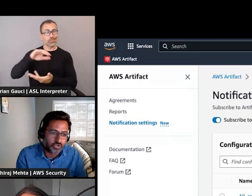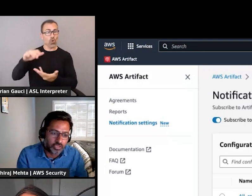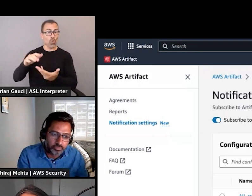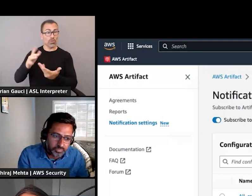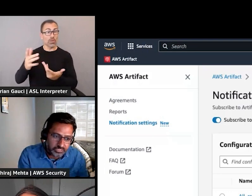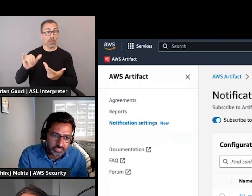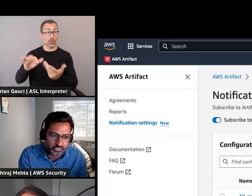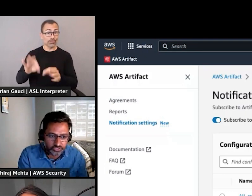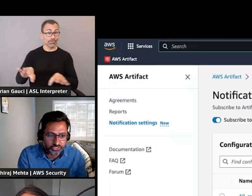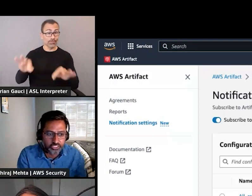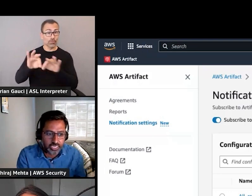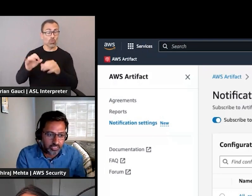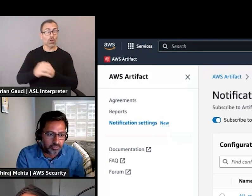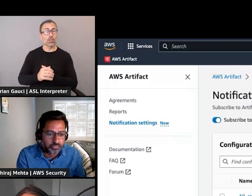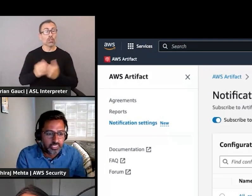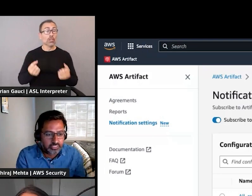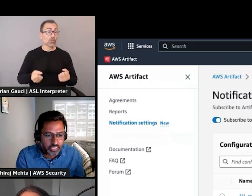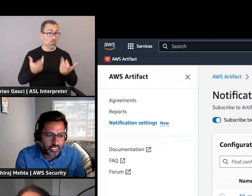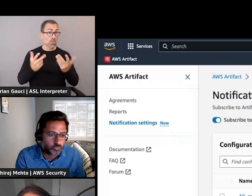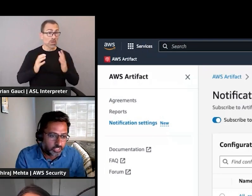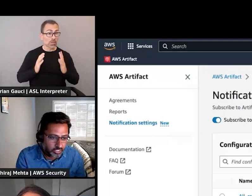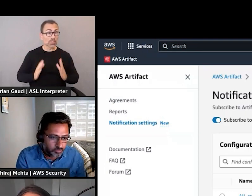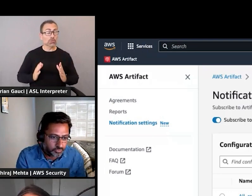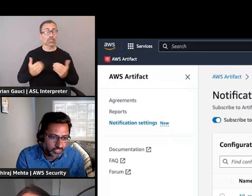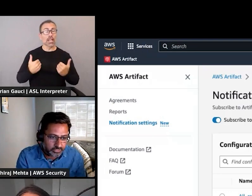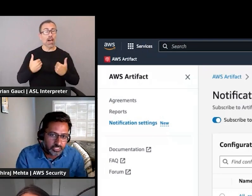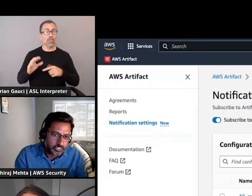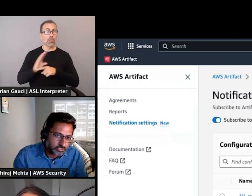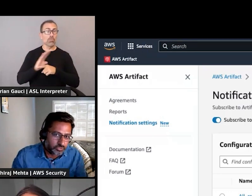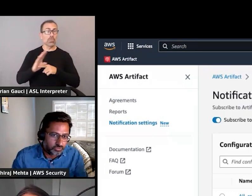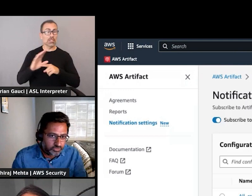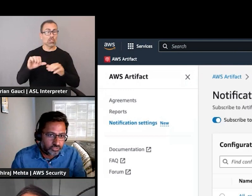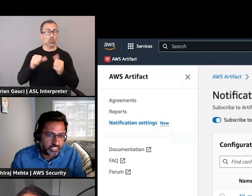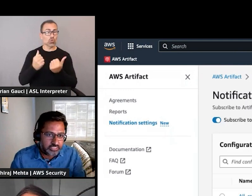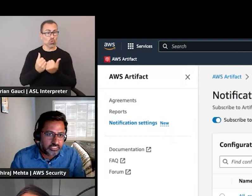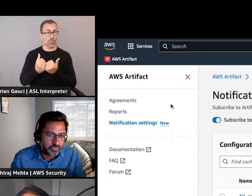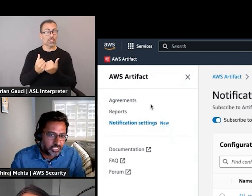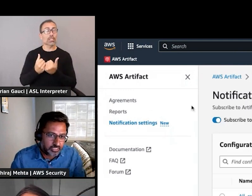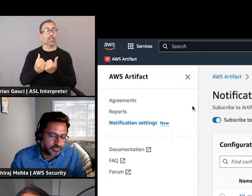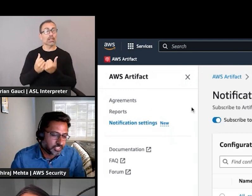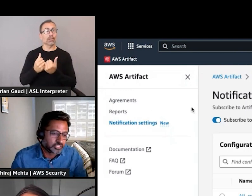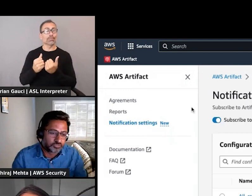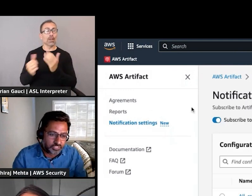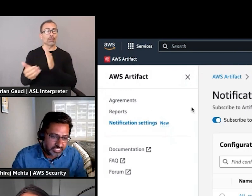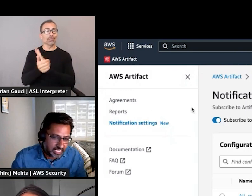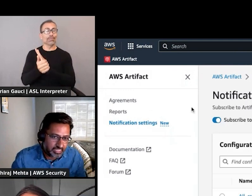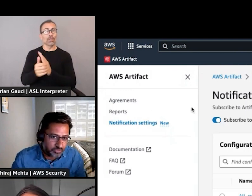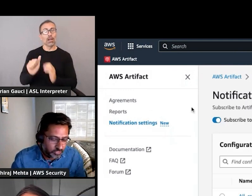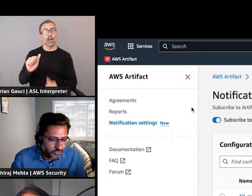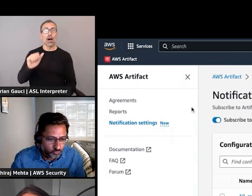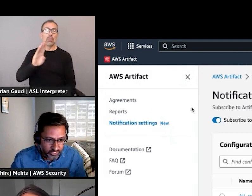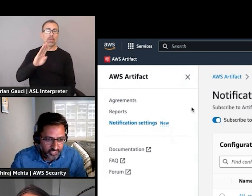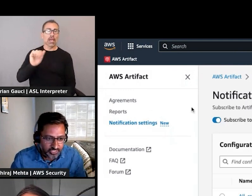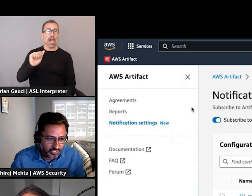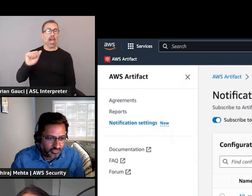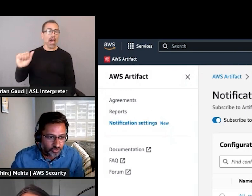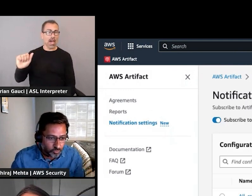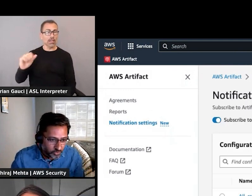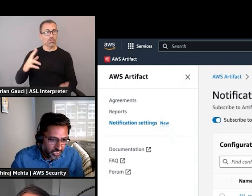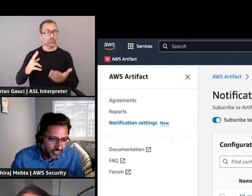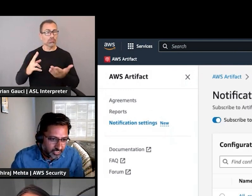to have a business associated addendum signed with AWS. So this because of the scale at which